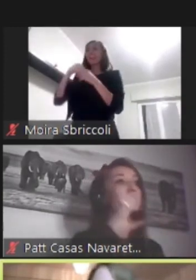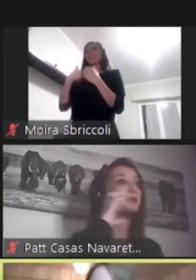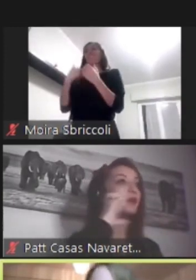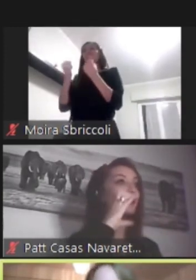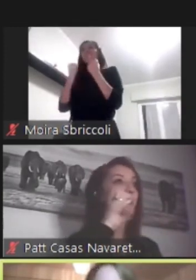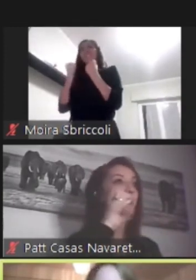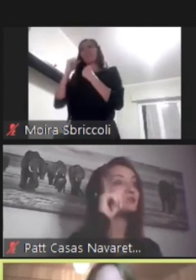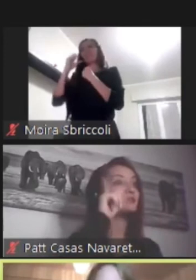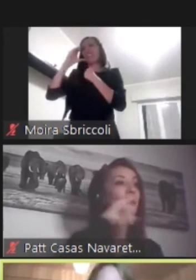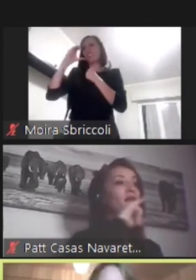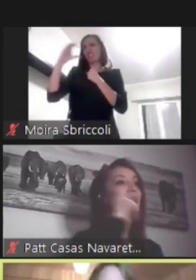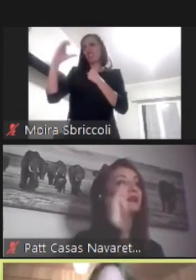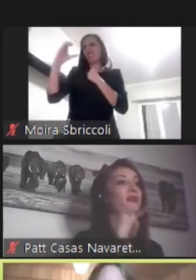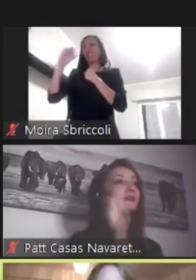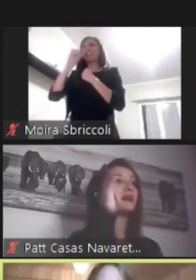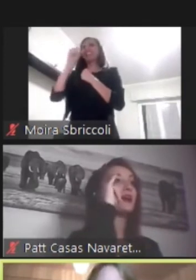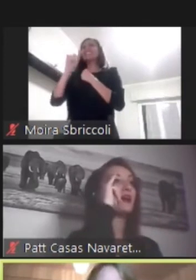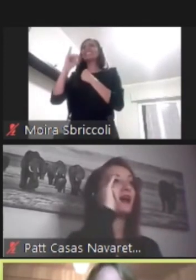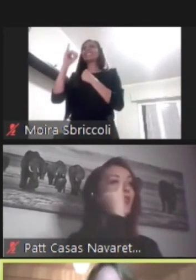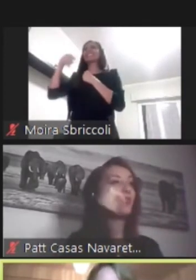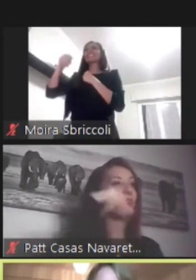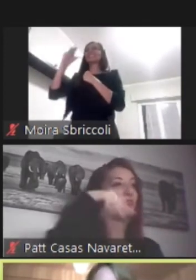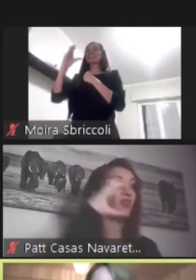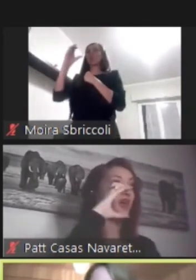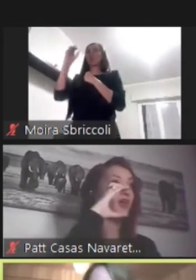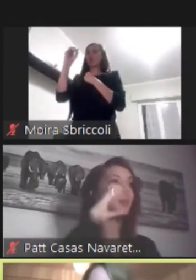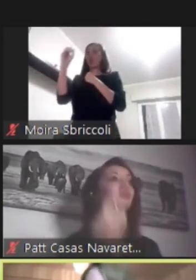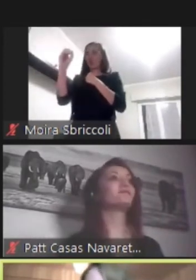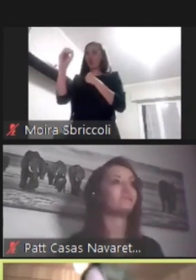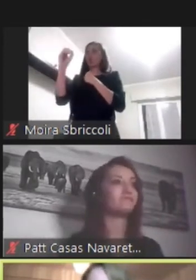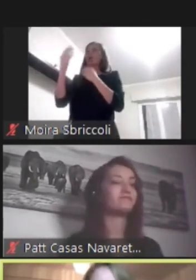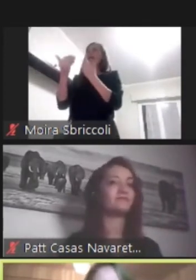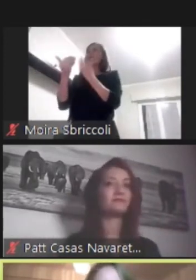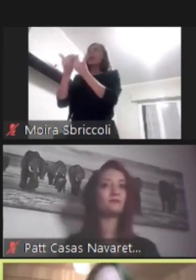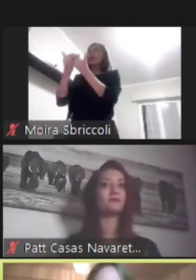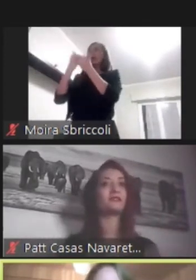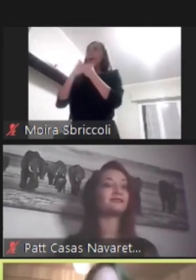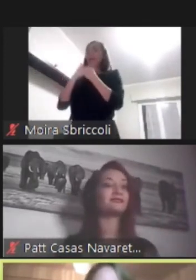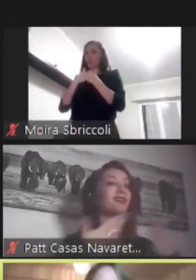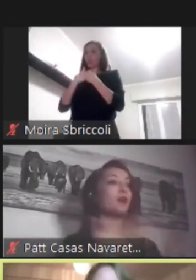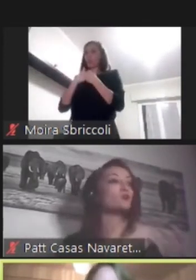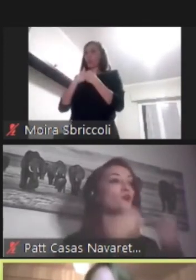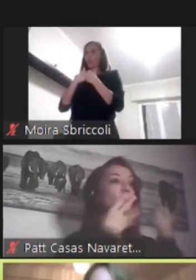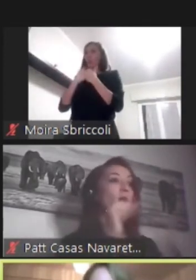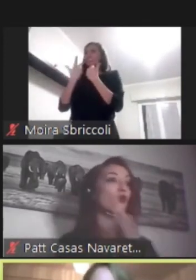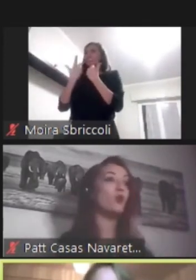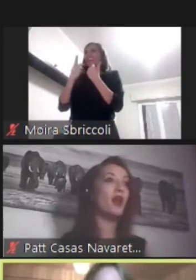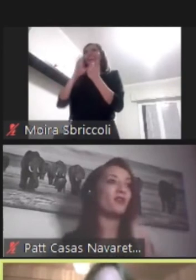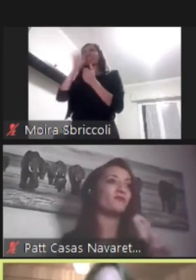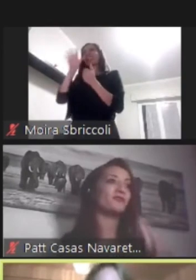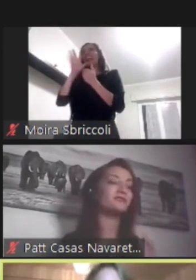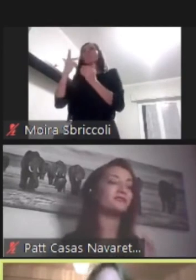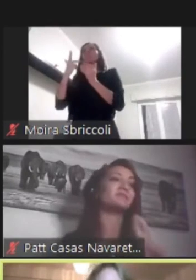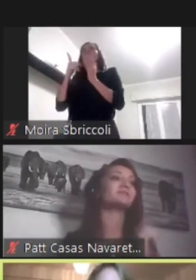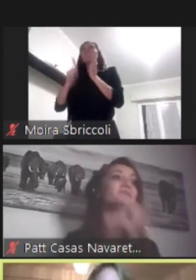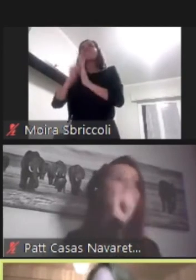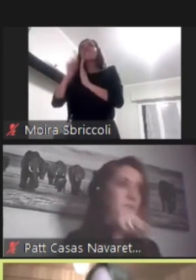keep infections away. So it's antibacterial, antiviral,